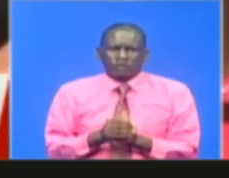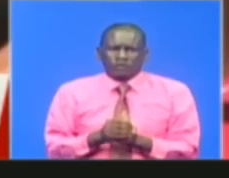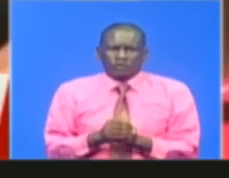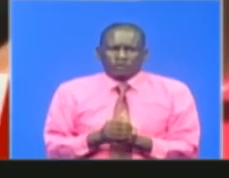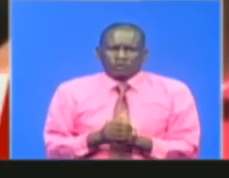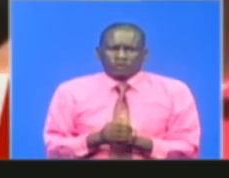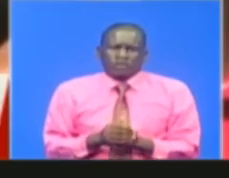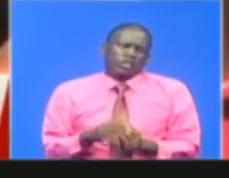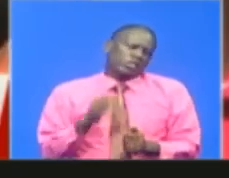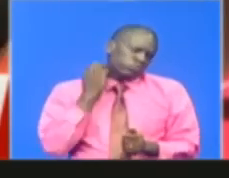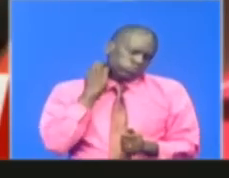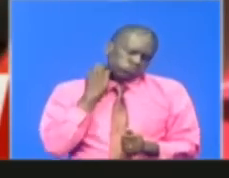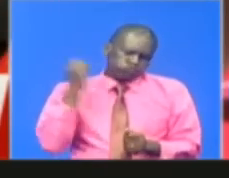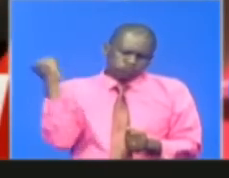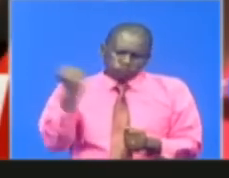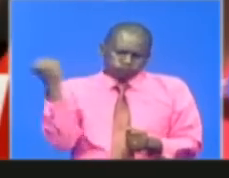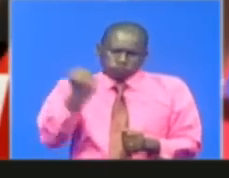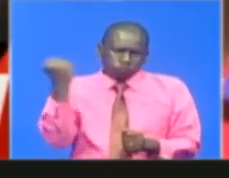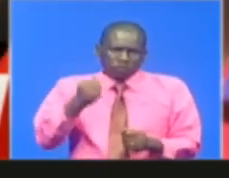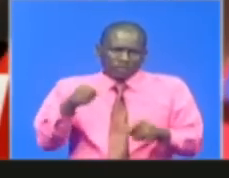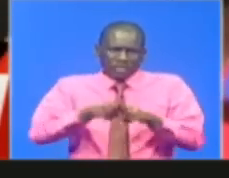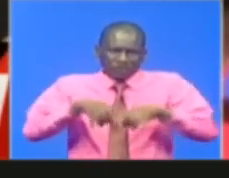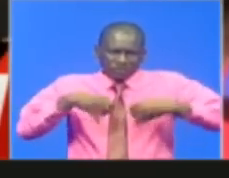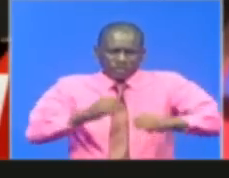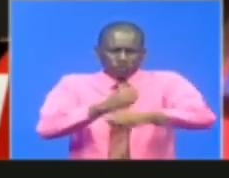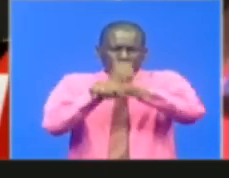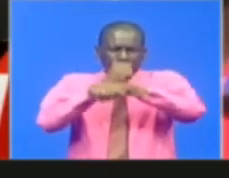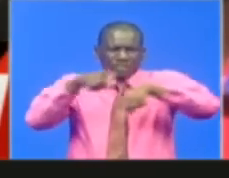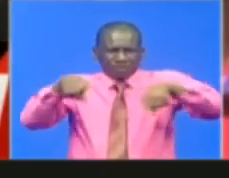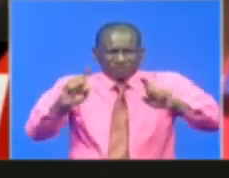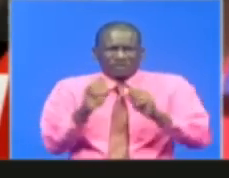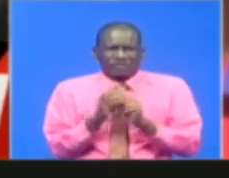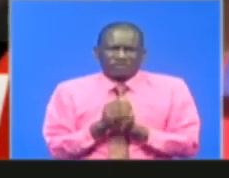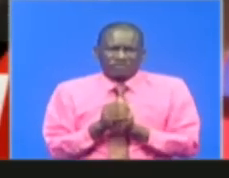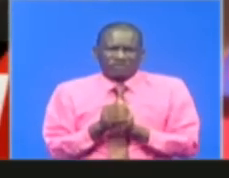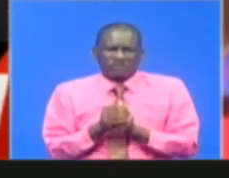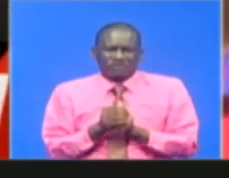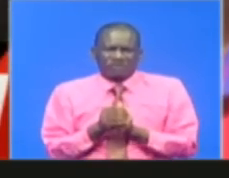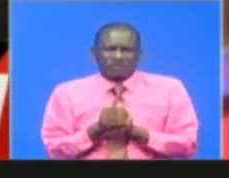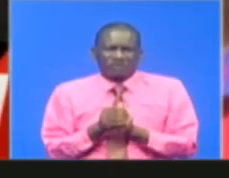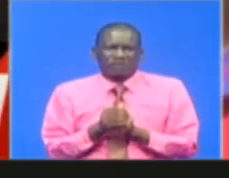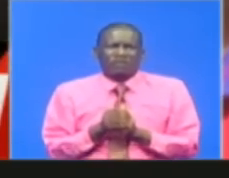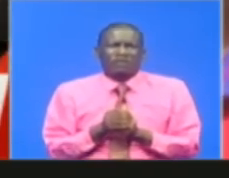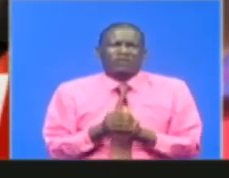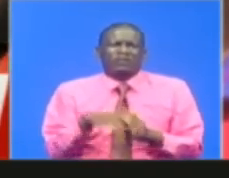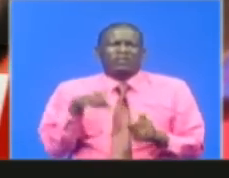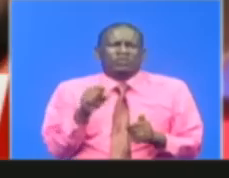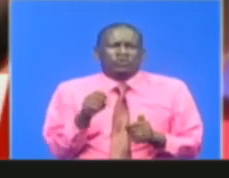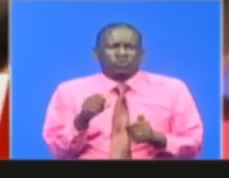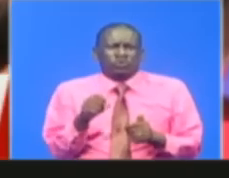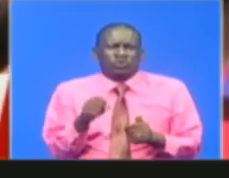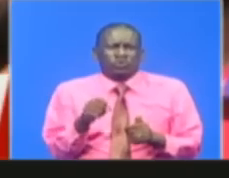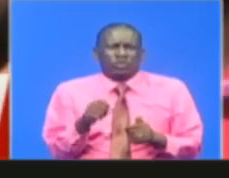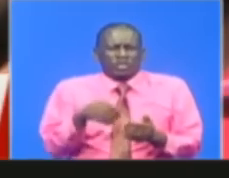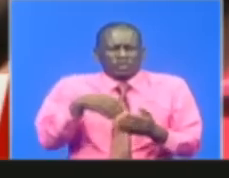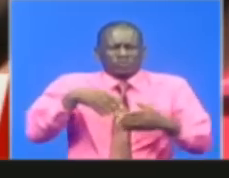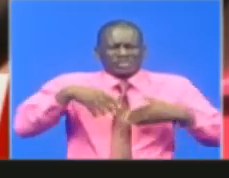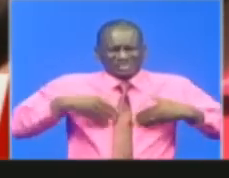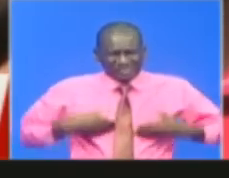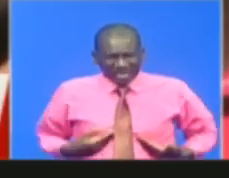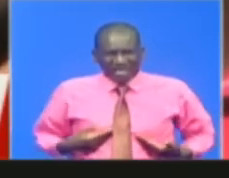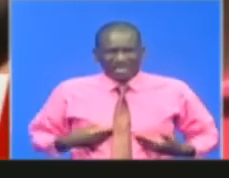Kwenye shingo amedungwa nikaa alikuwa anajaribu kujizuia. Kwa hiyo akakosa mchovu kwa